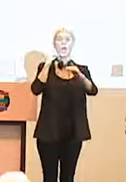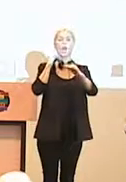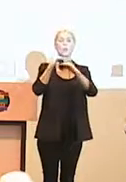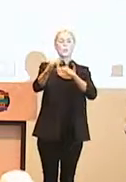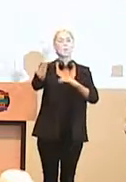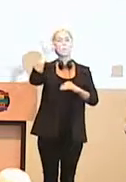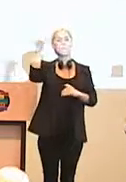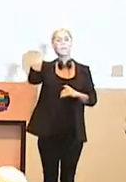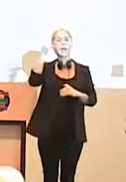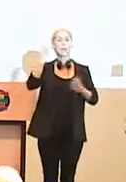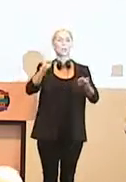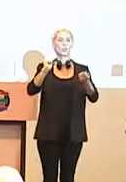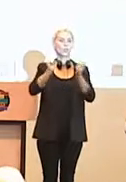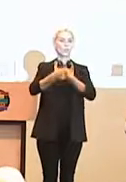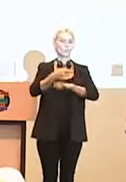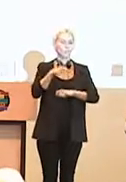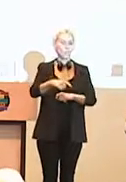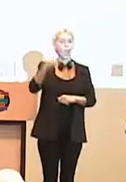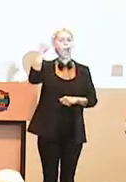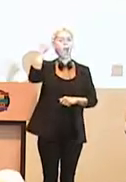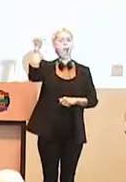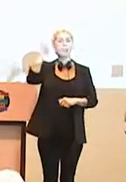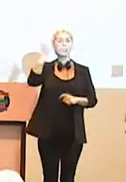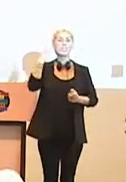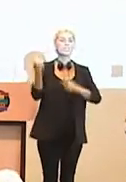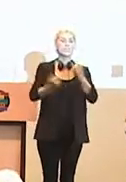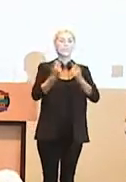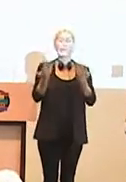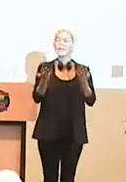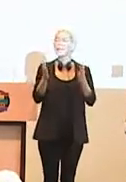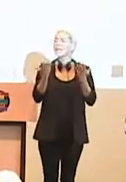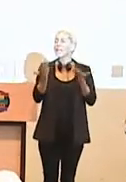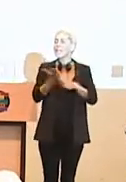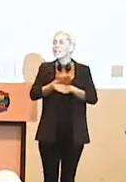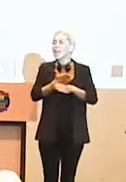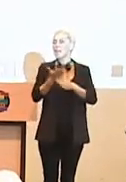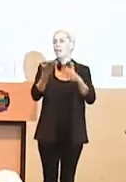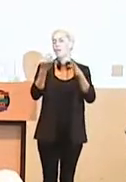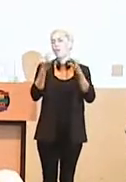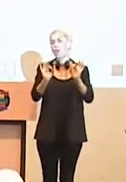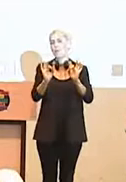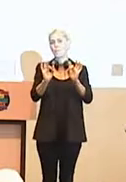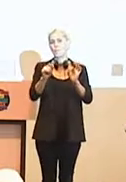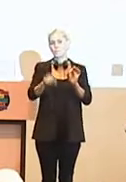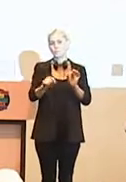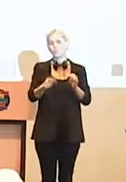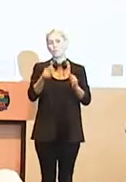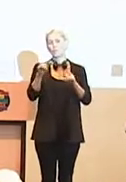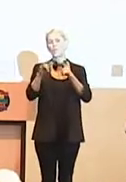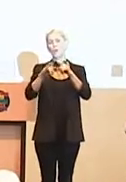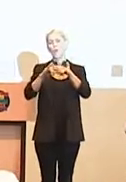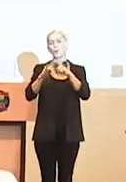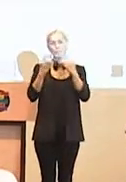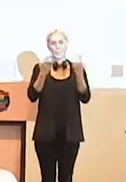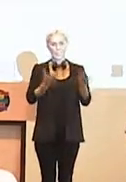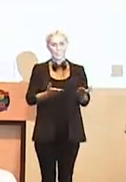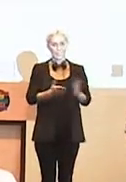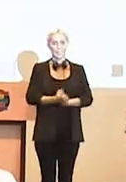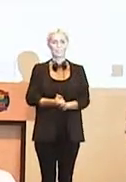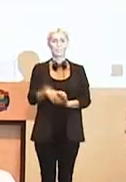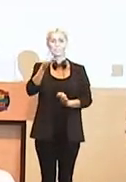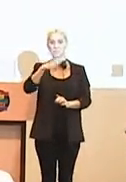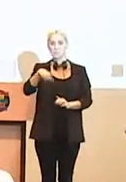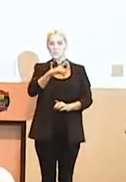hello everyone welcome to our panel on the transformative power of collective memory why is memory